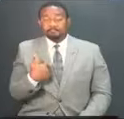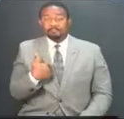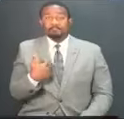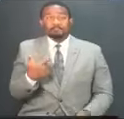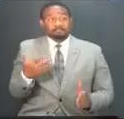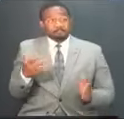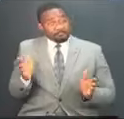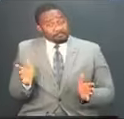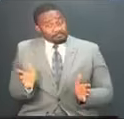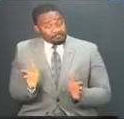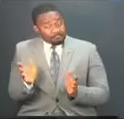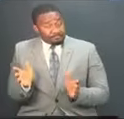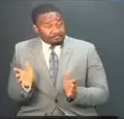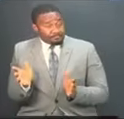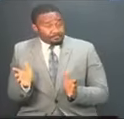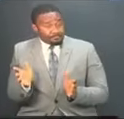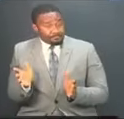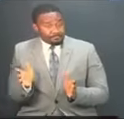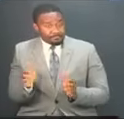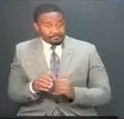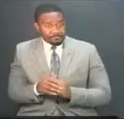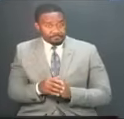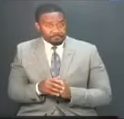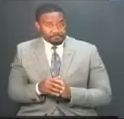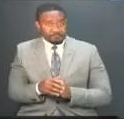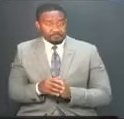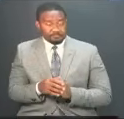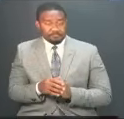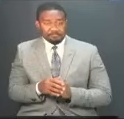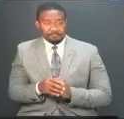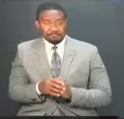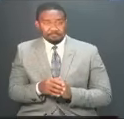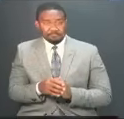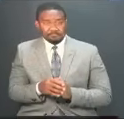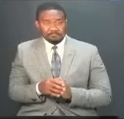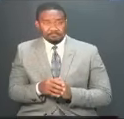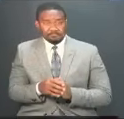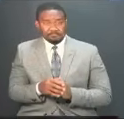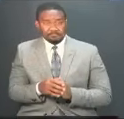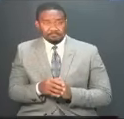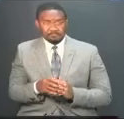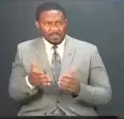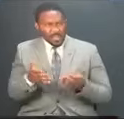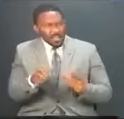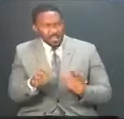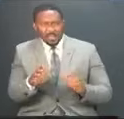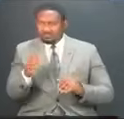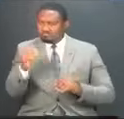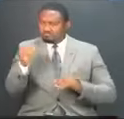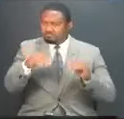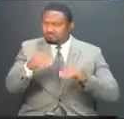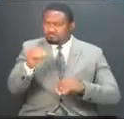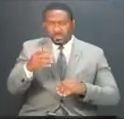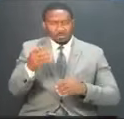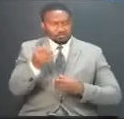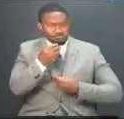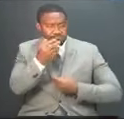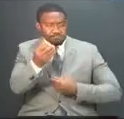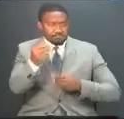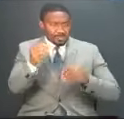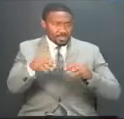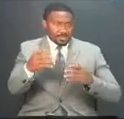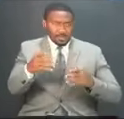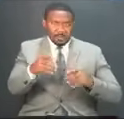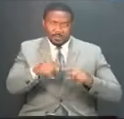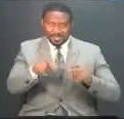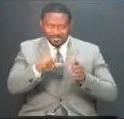the minority to allow for comments to be made, but they